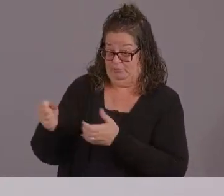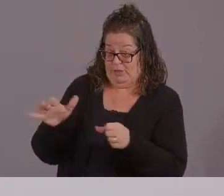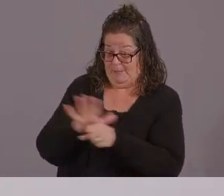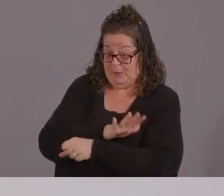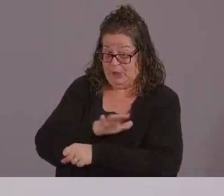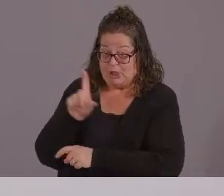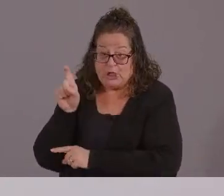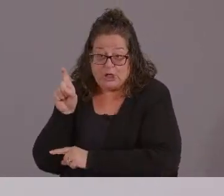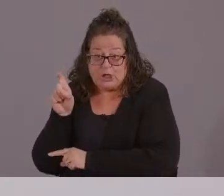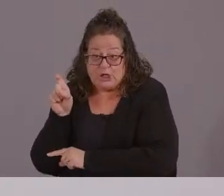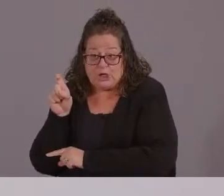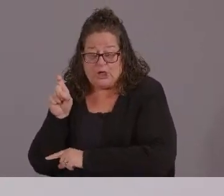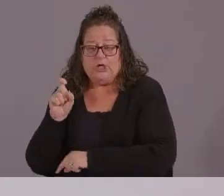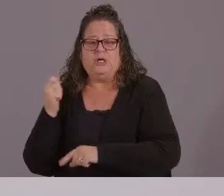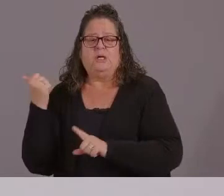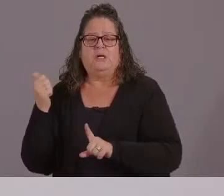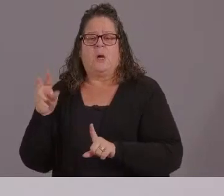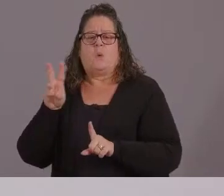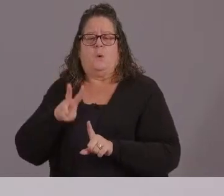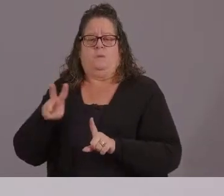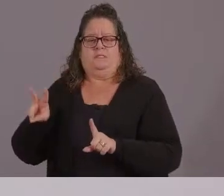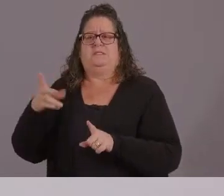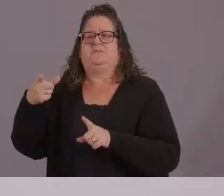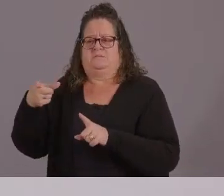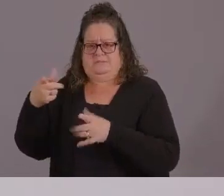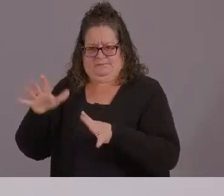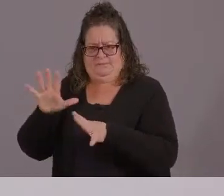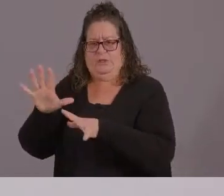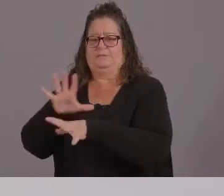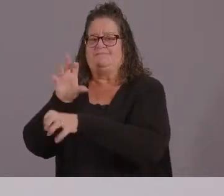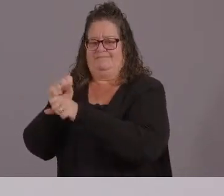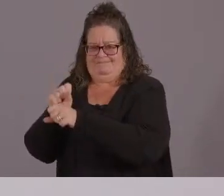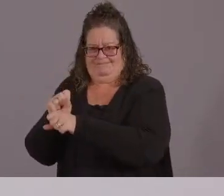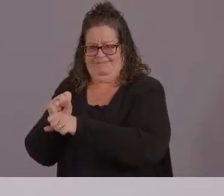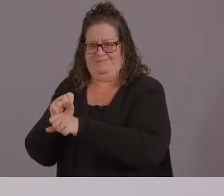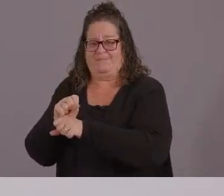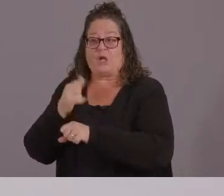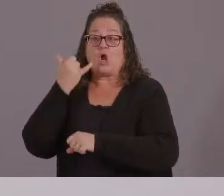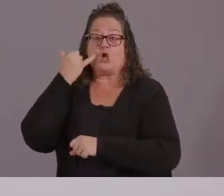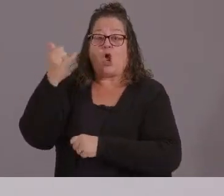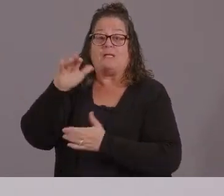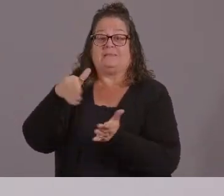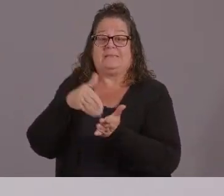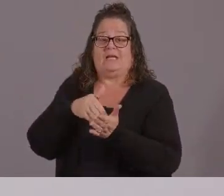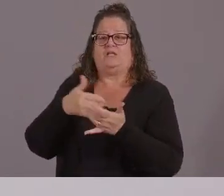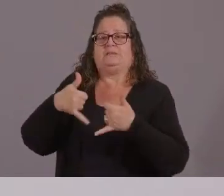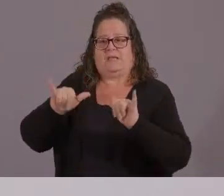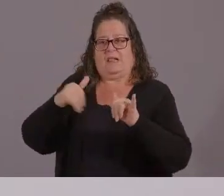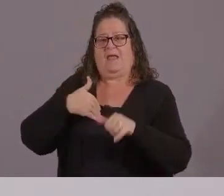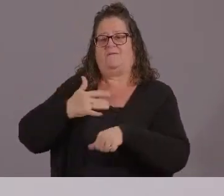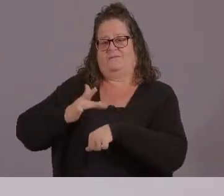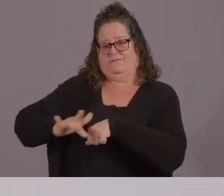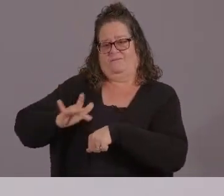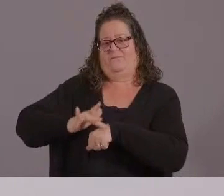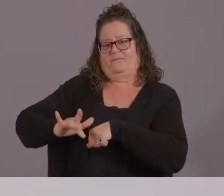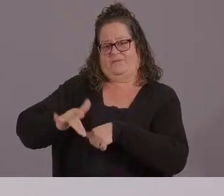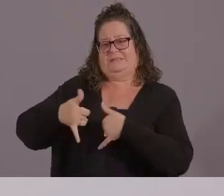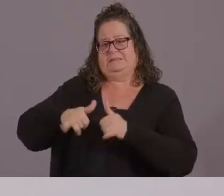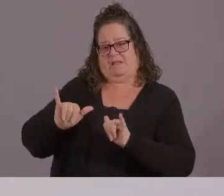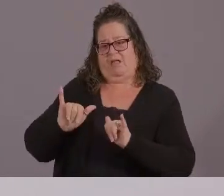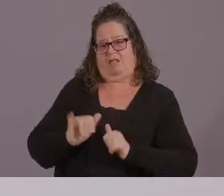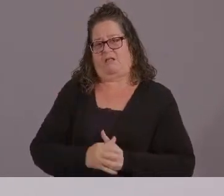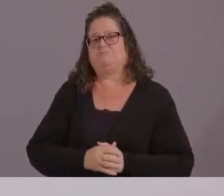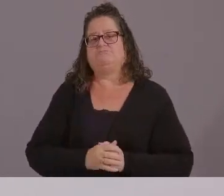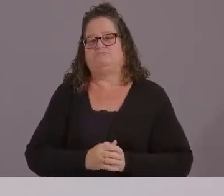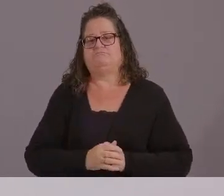some available through the call center. Thank you very much. You're welcome. Next is Dylan Rosenblatt.